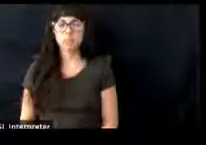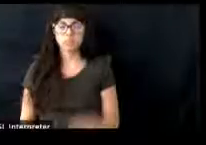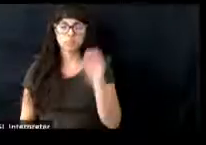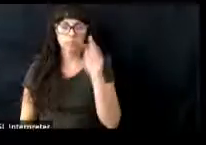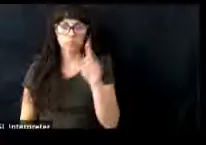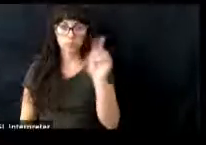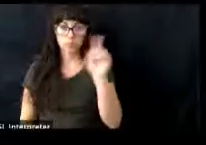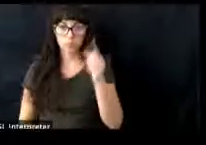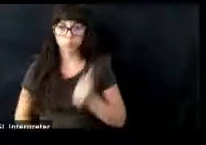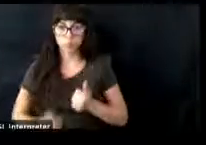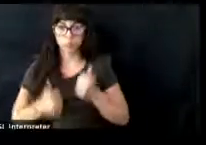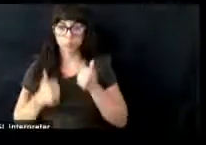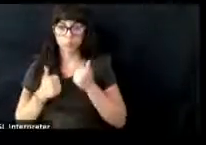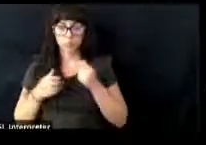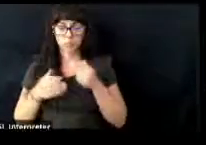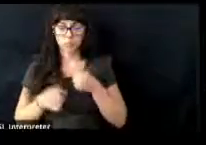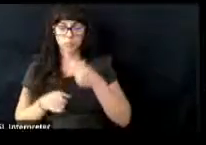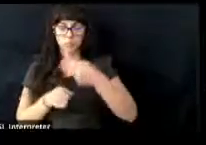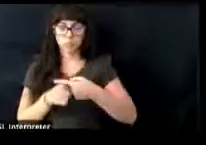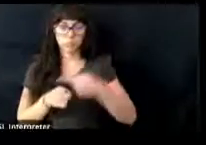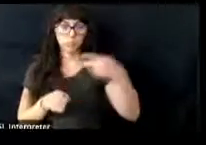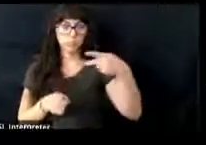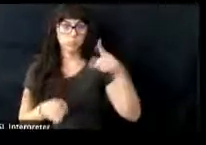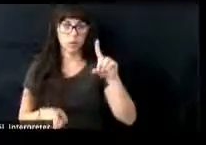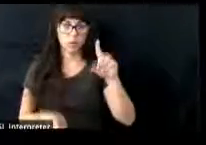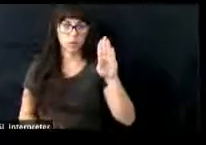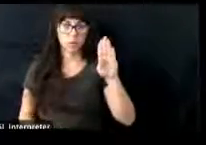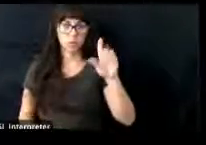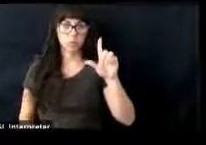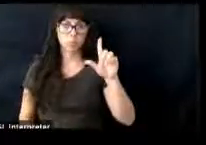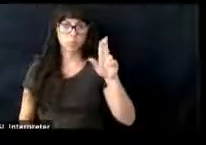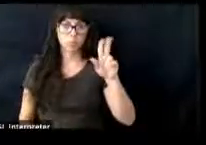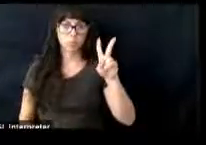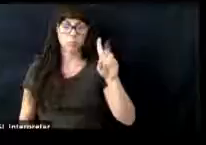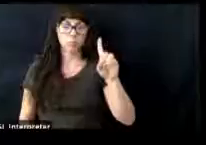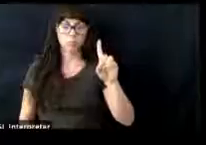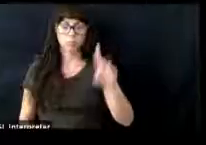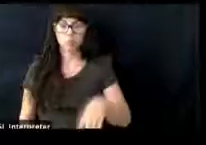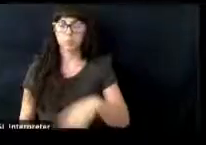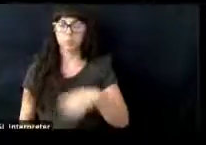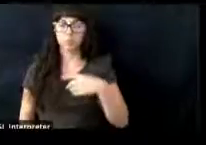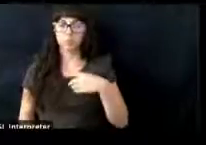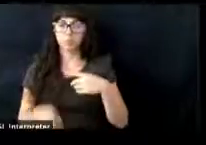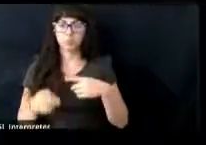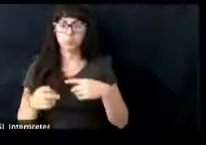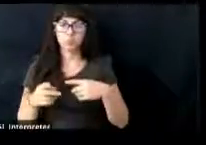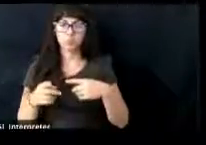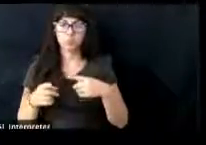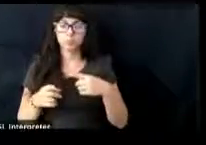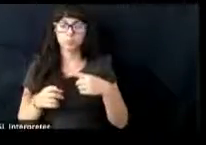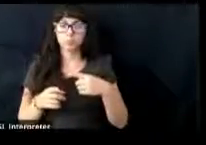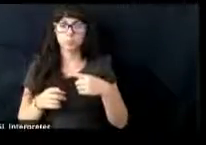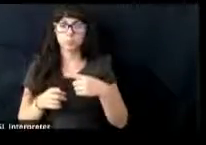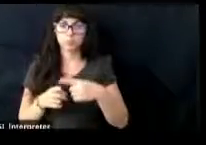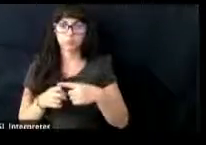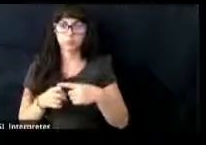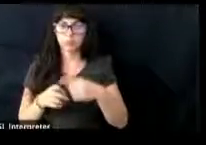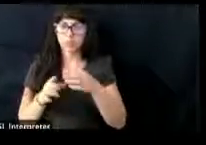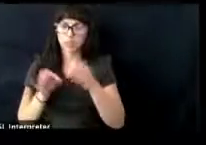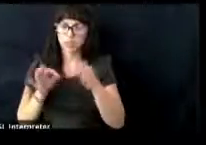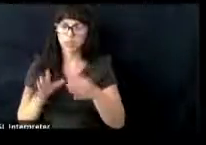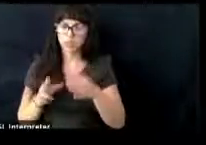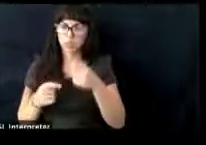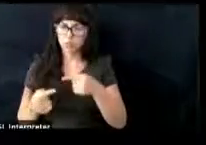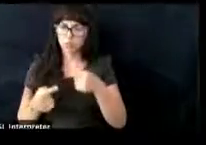I live close to are the Palmdale Boulevard, Pearl Harbor. The interpreter had difficulty